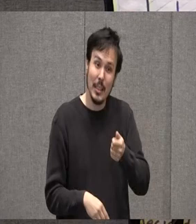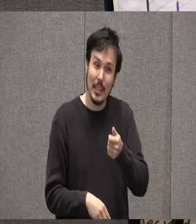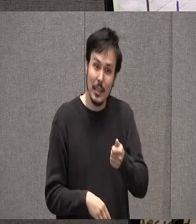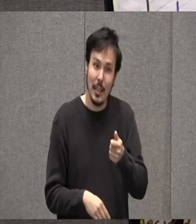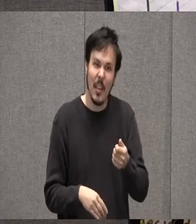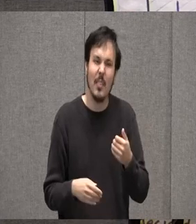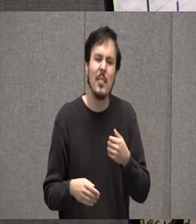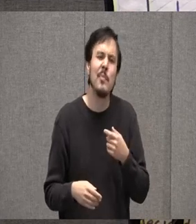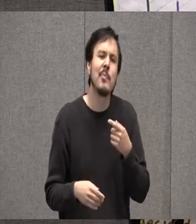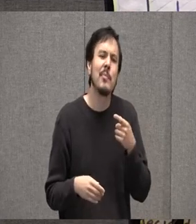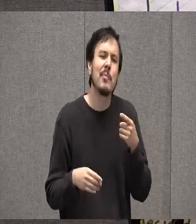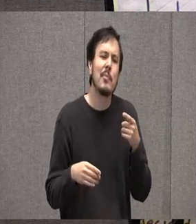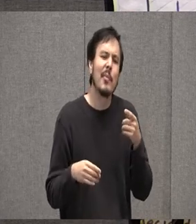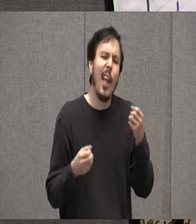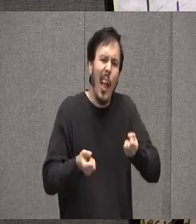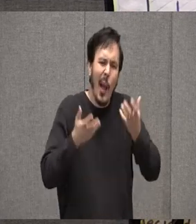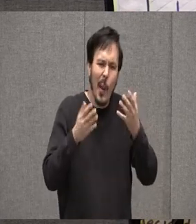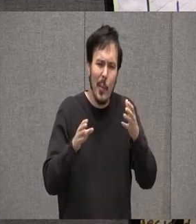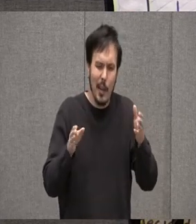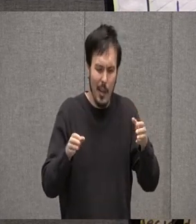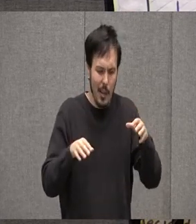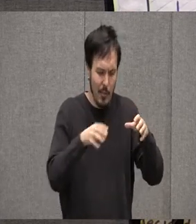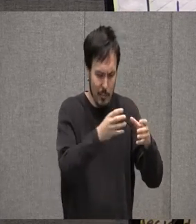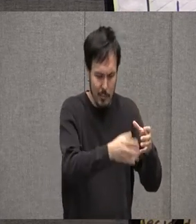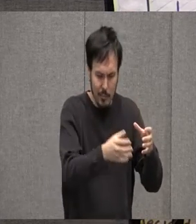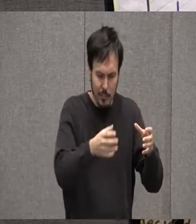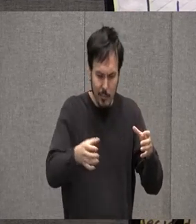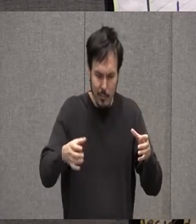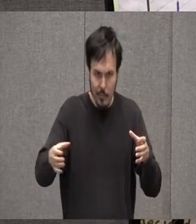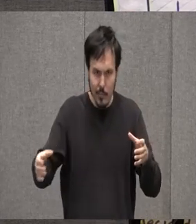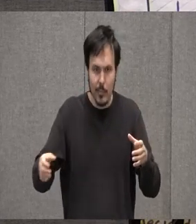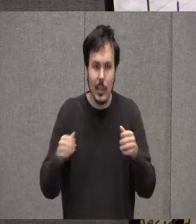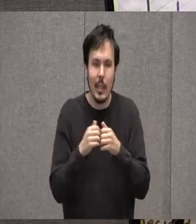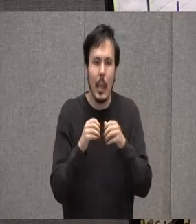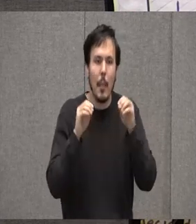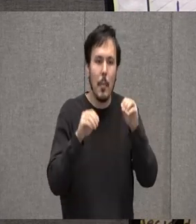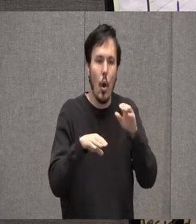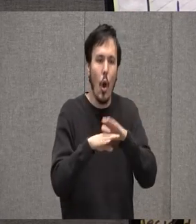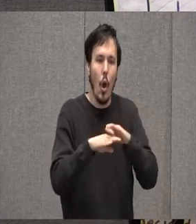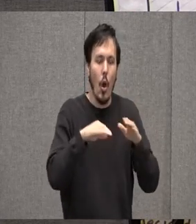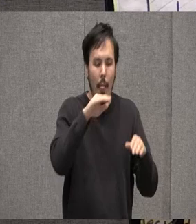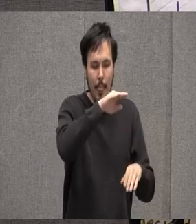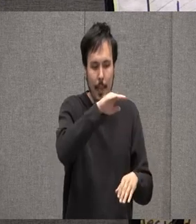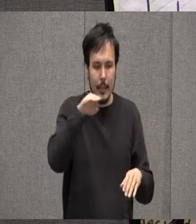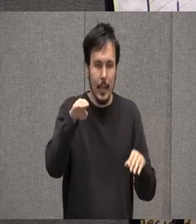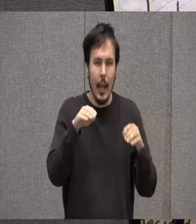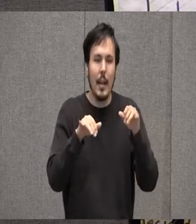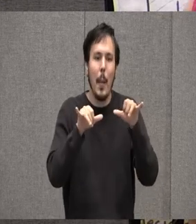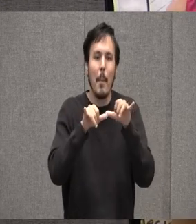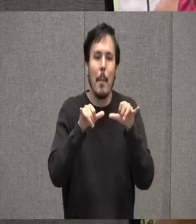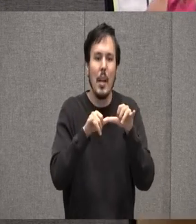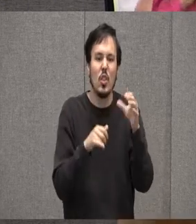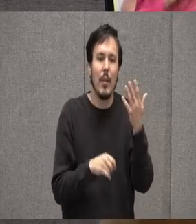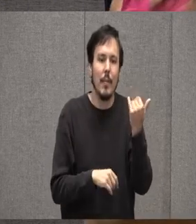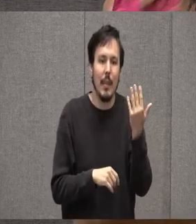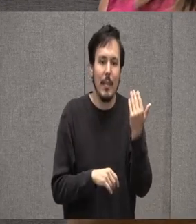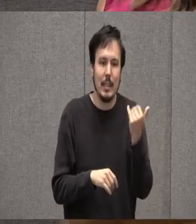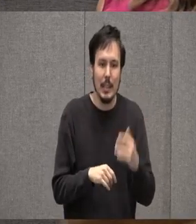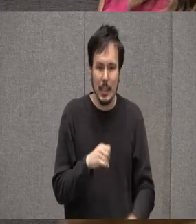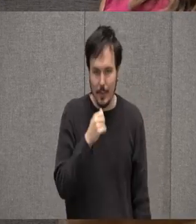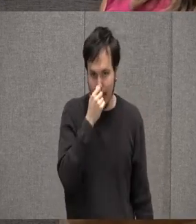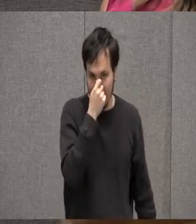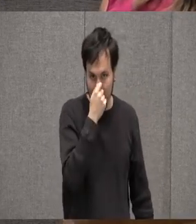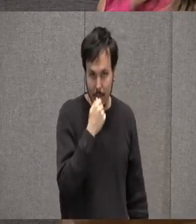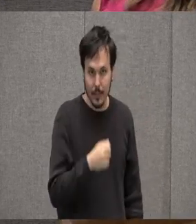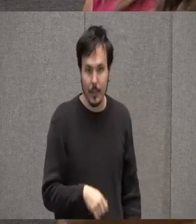many pots can Mr. Garcia arrange along the side of the box that measures 15 inches? Our